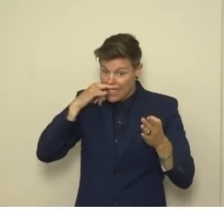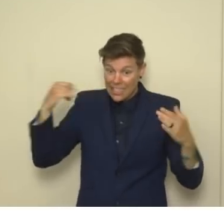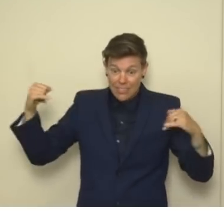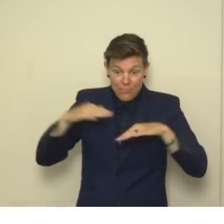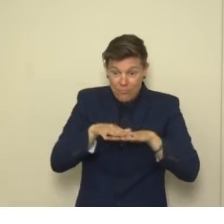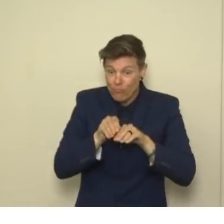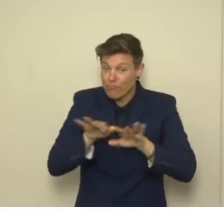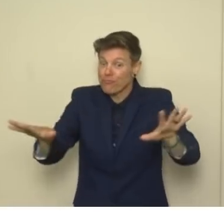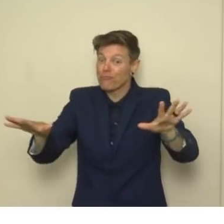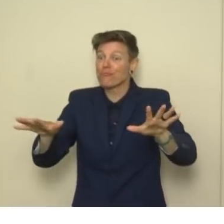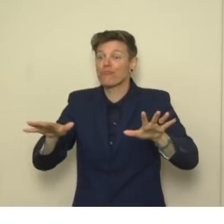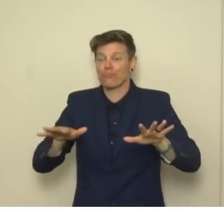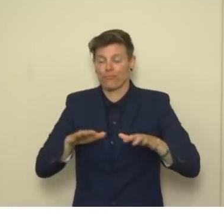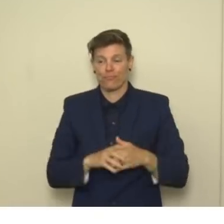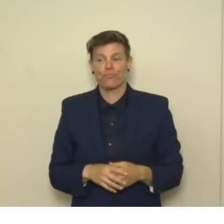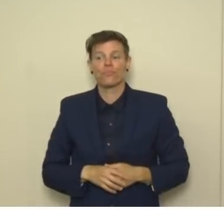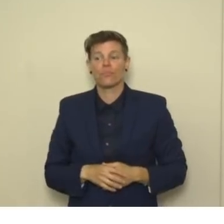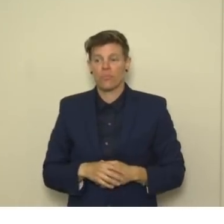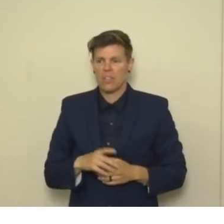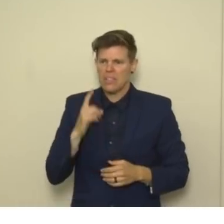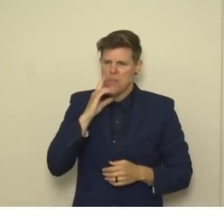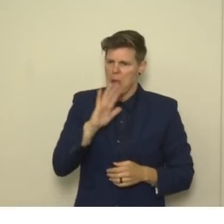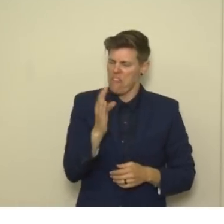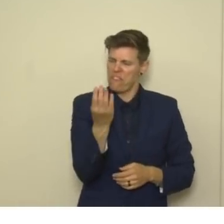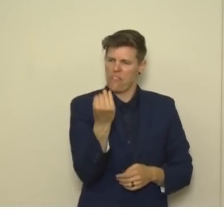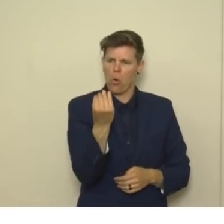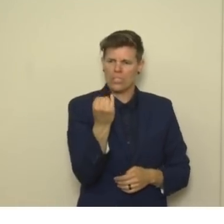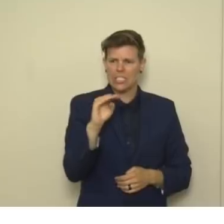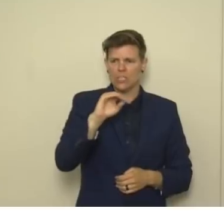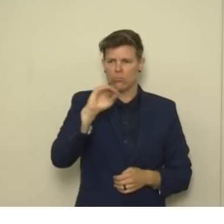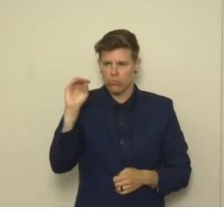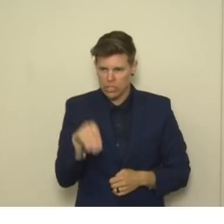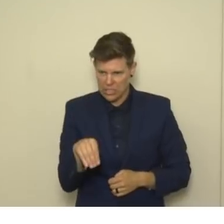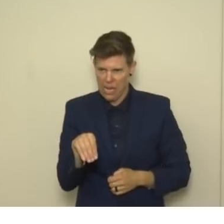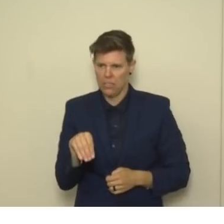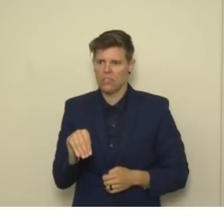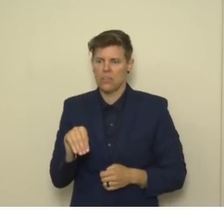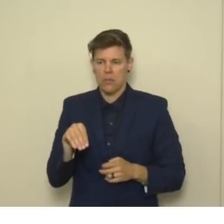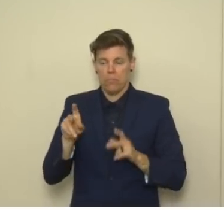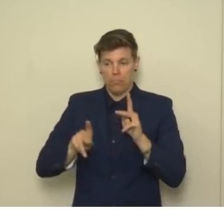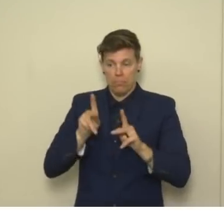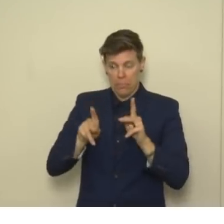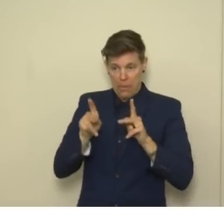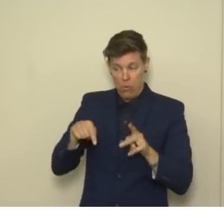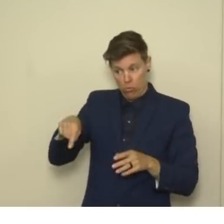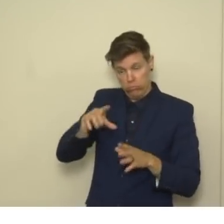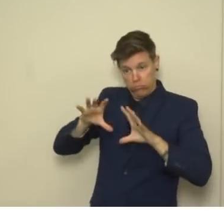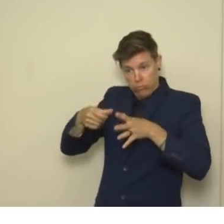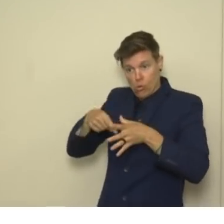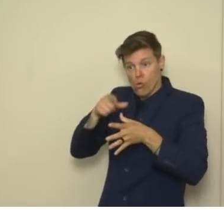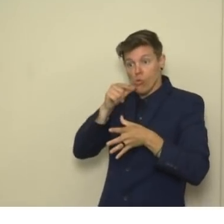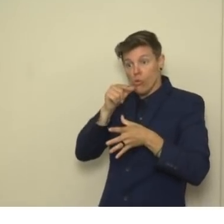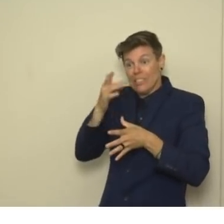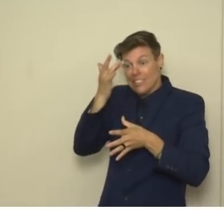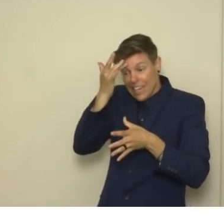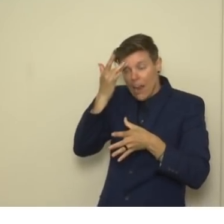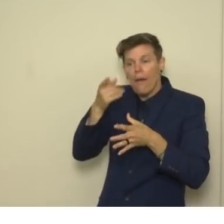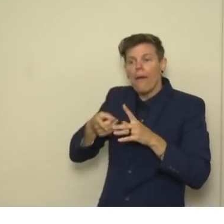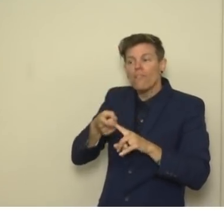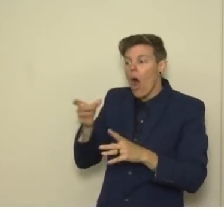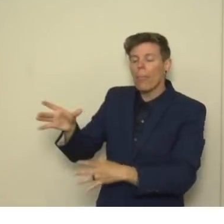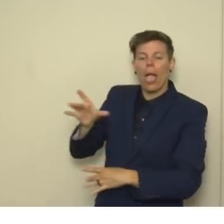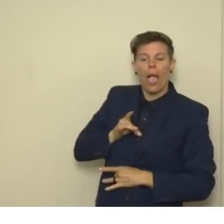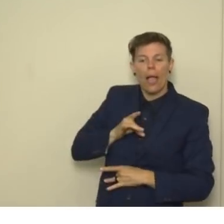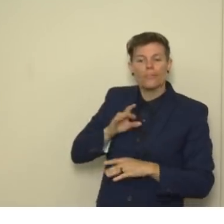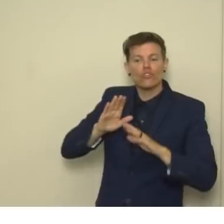I think it was 14% of household contacts of kids in school acquired COVID, whereas people who didn't have